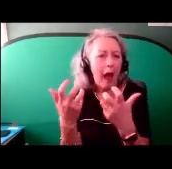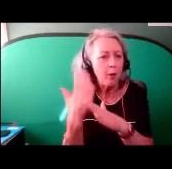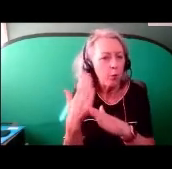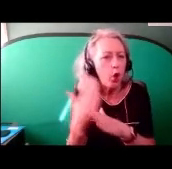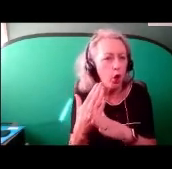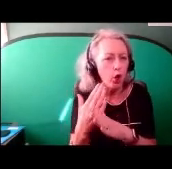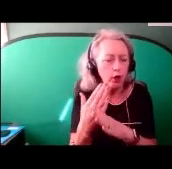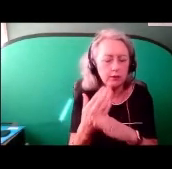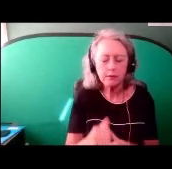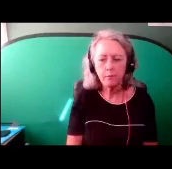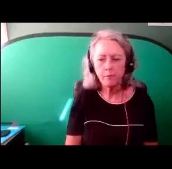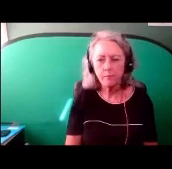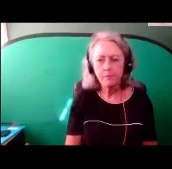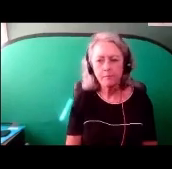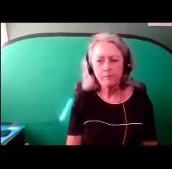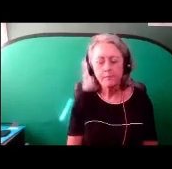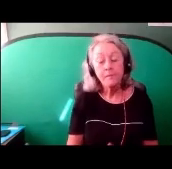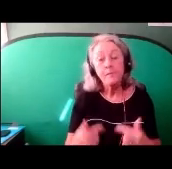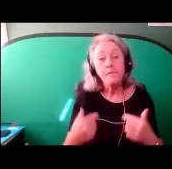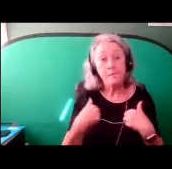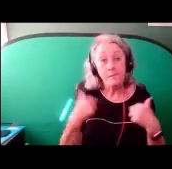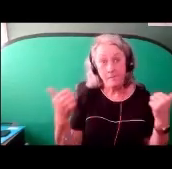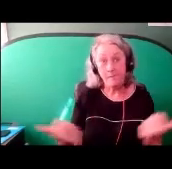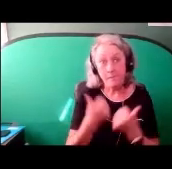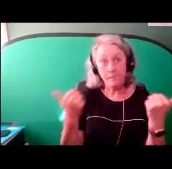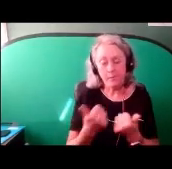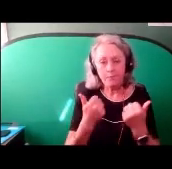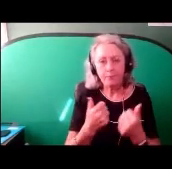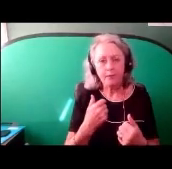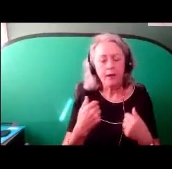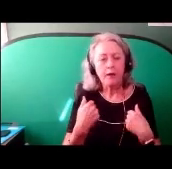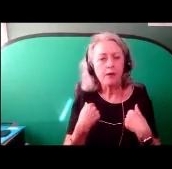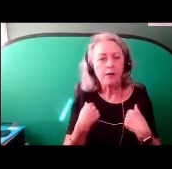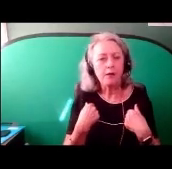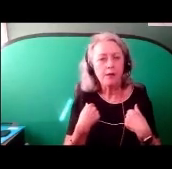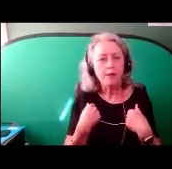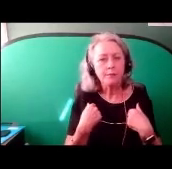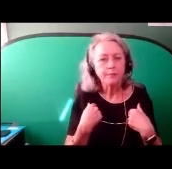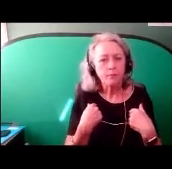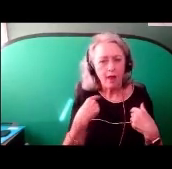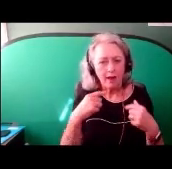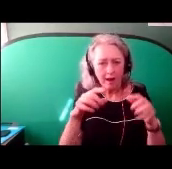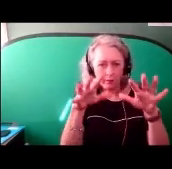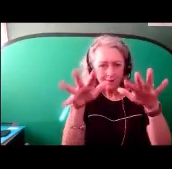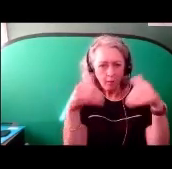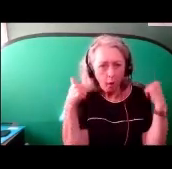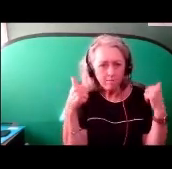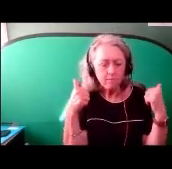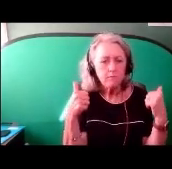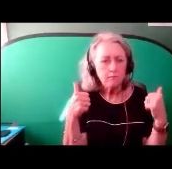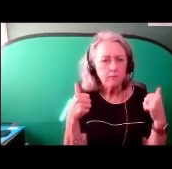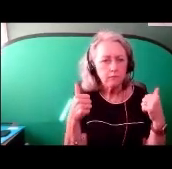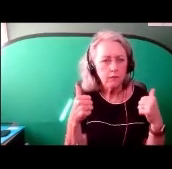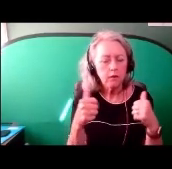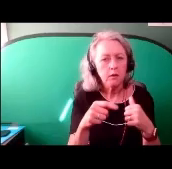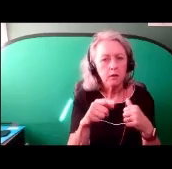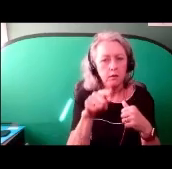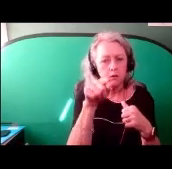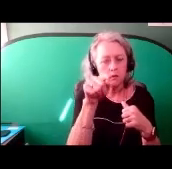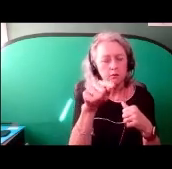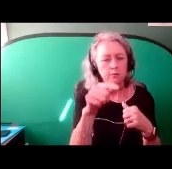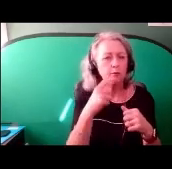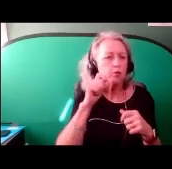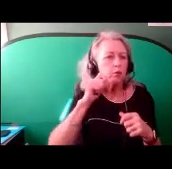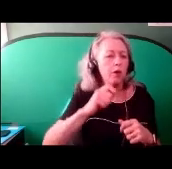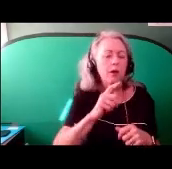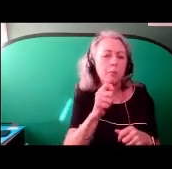right, that's me done. I'm going to mute while I take my screen share down, because otherwise you're going to hear a lot of babble from